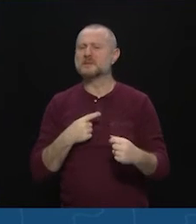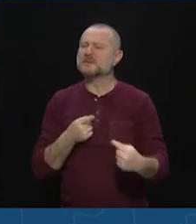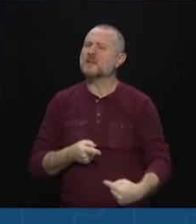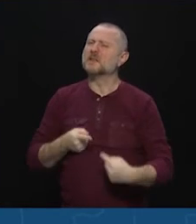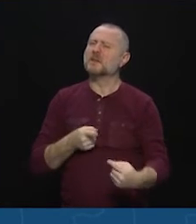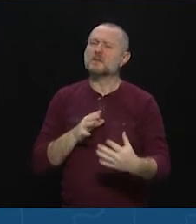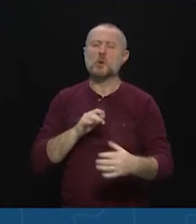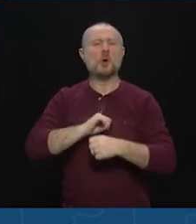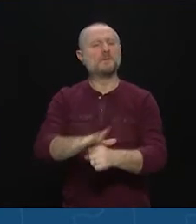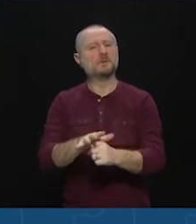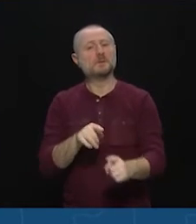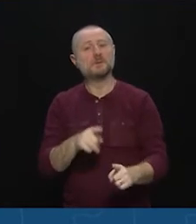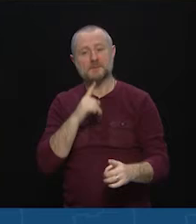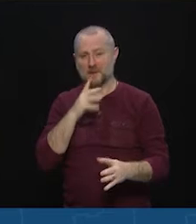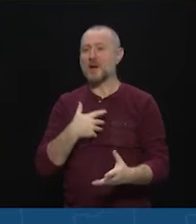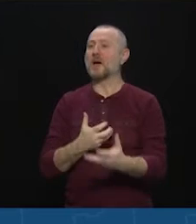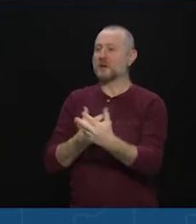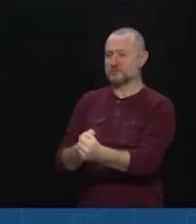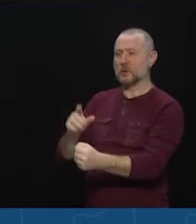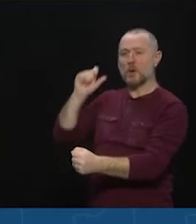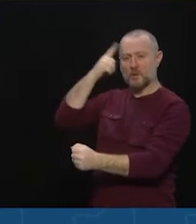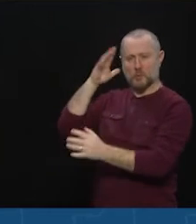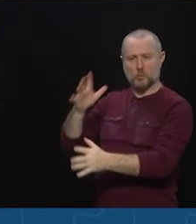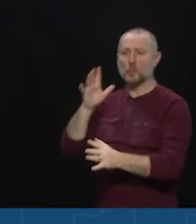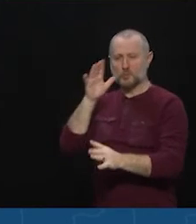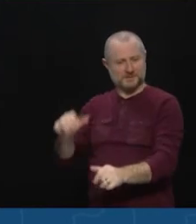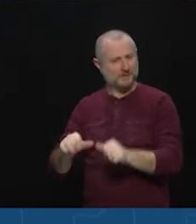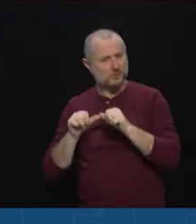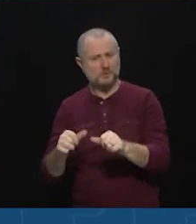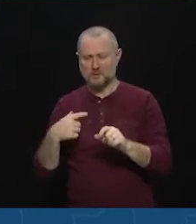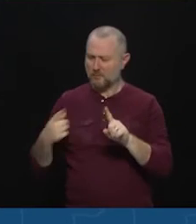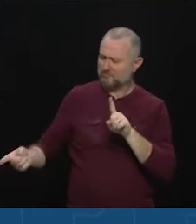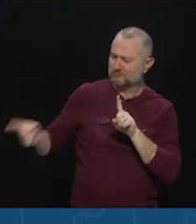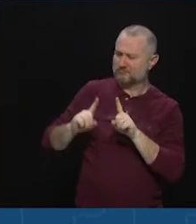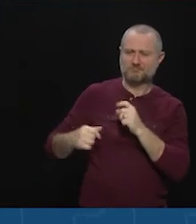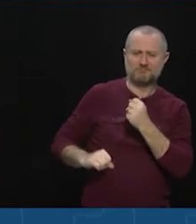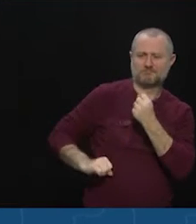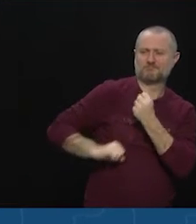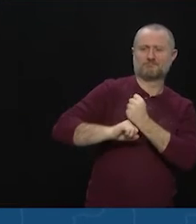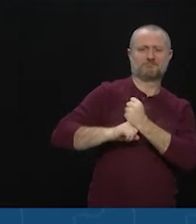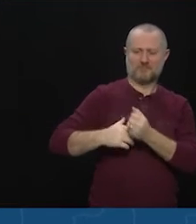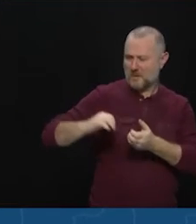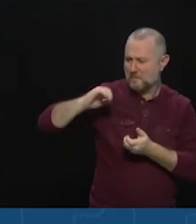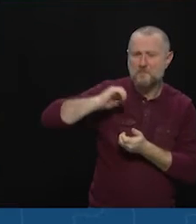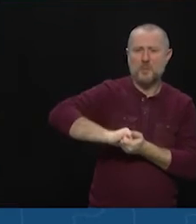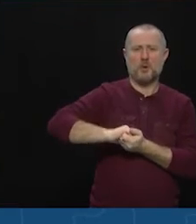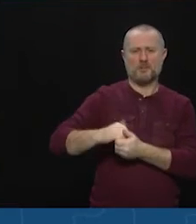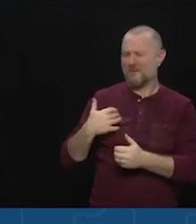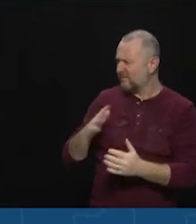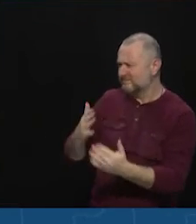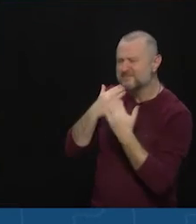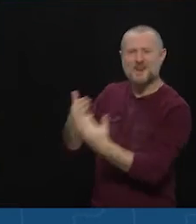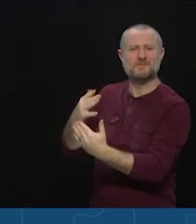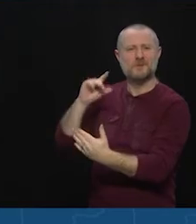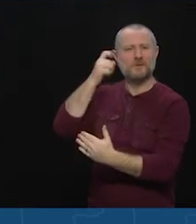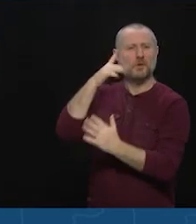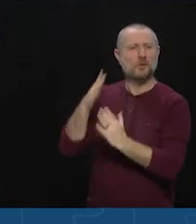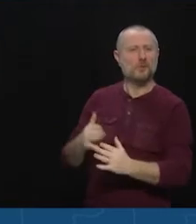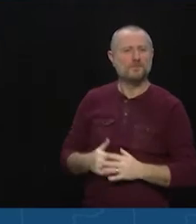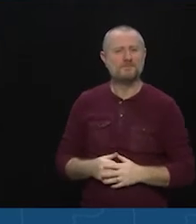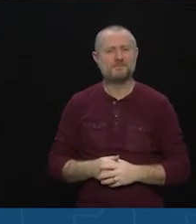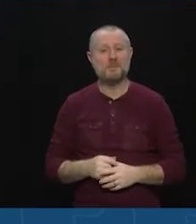us providing resources and support. Thank you, Governor. Now it's my honor to introduce to